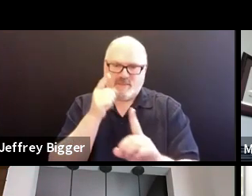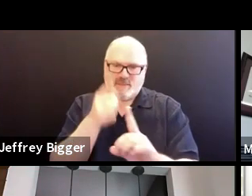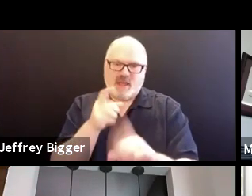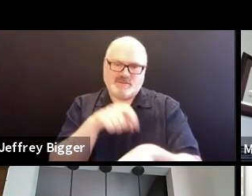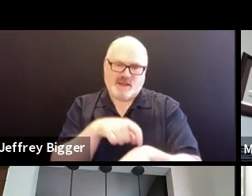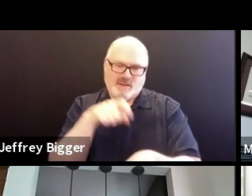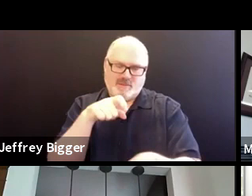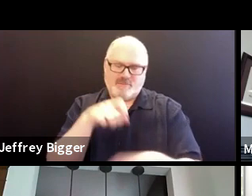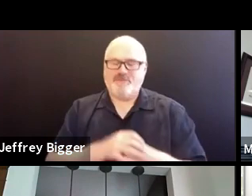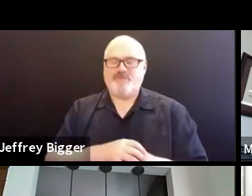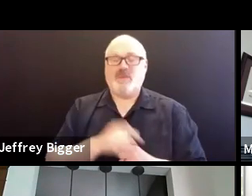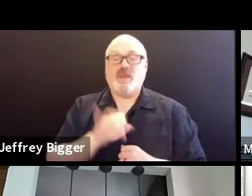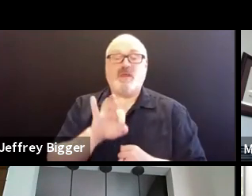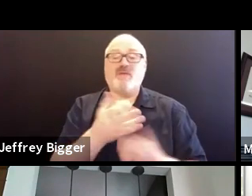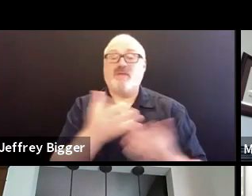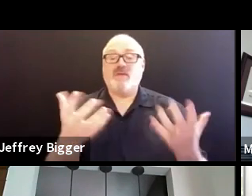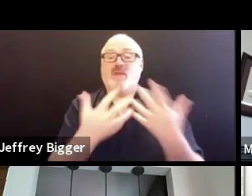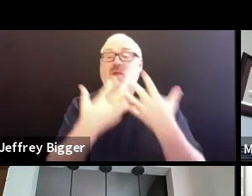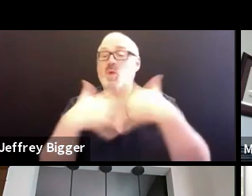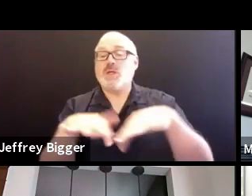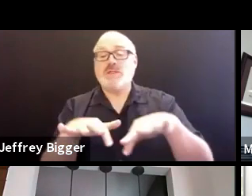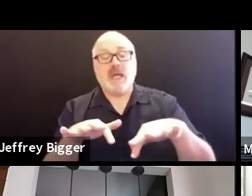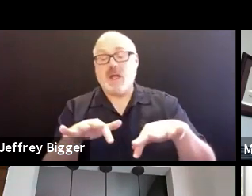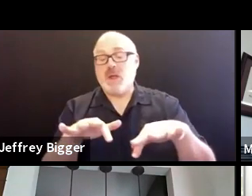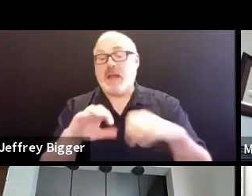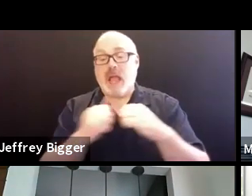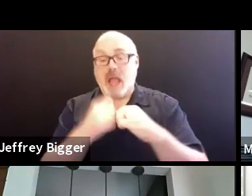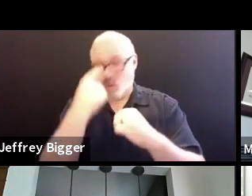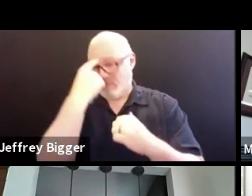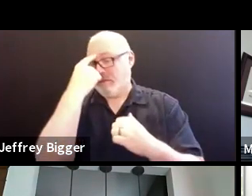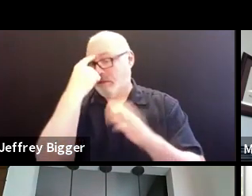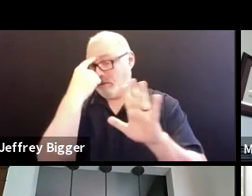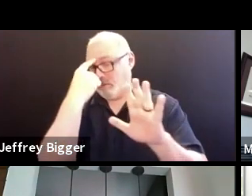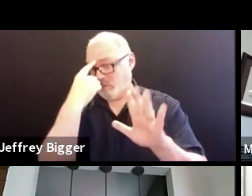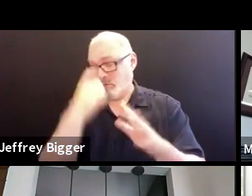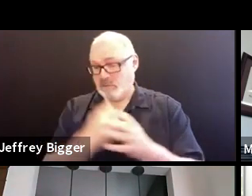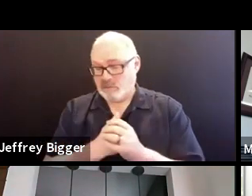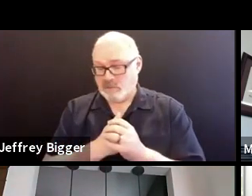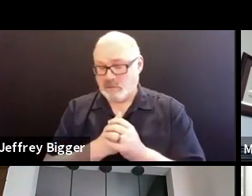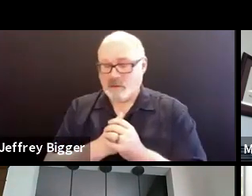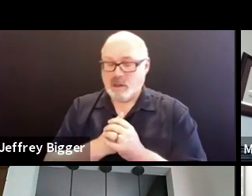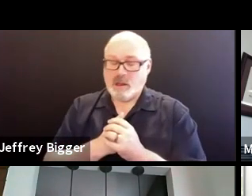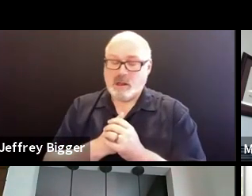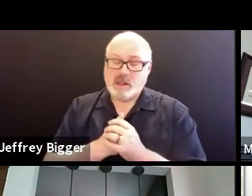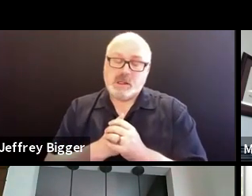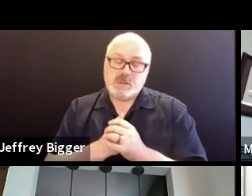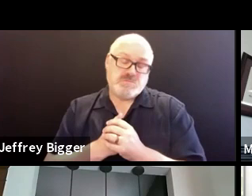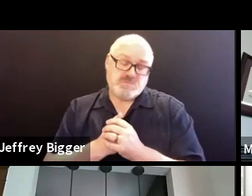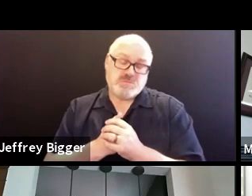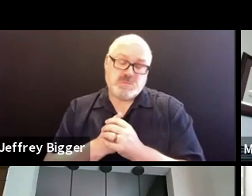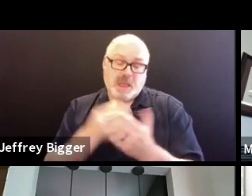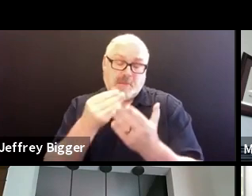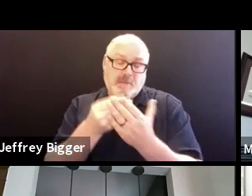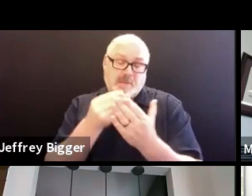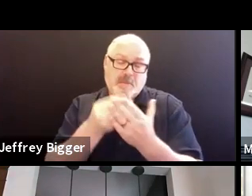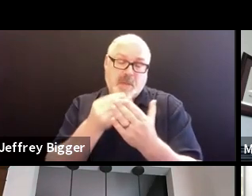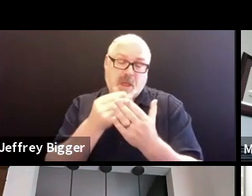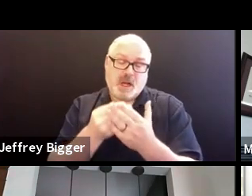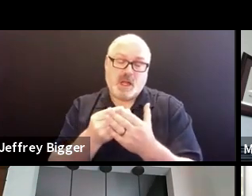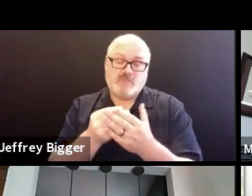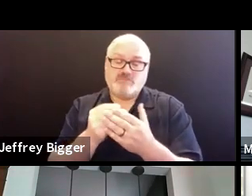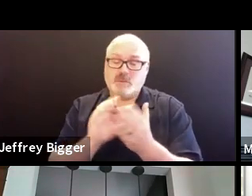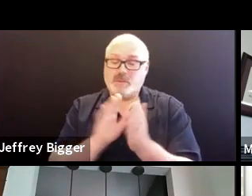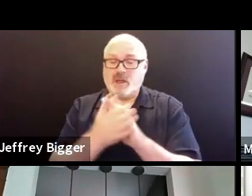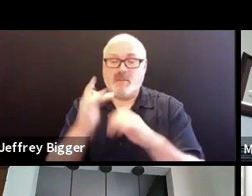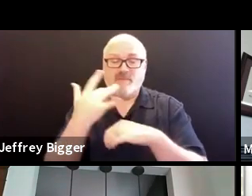things work out the way that we are anticipating, then these monies would be available